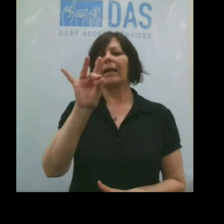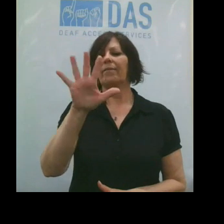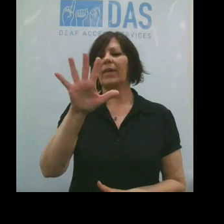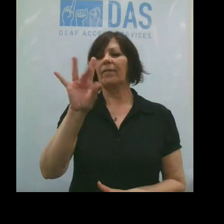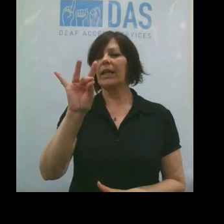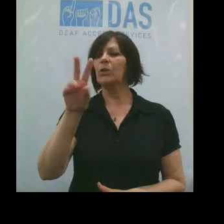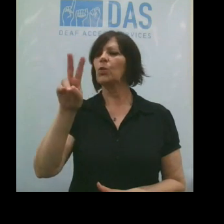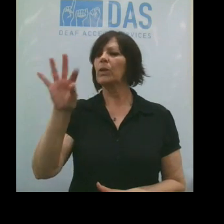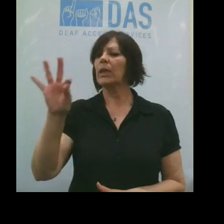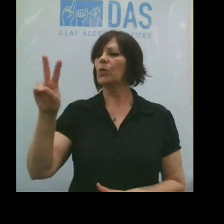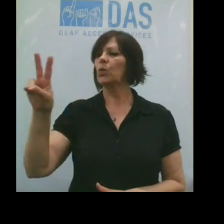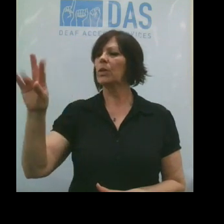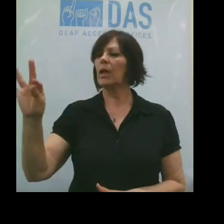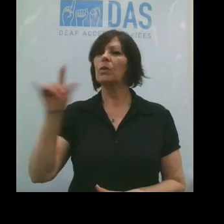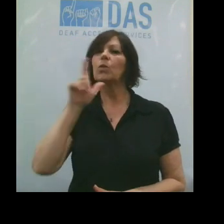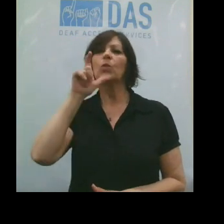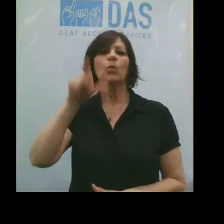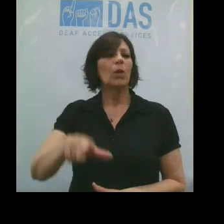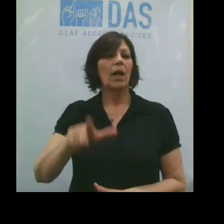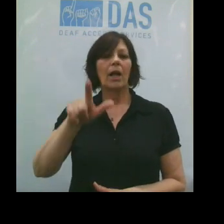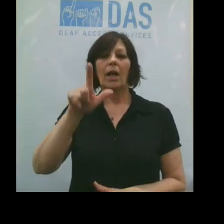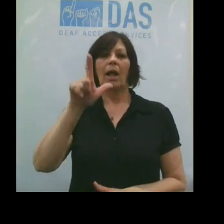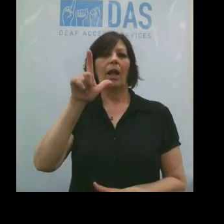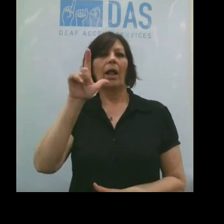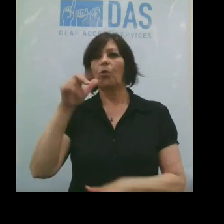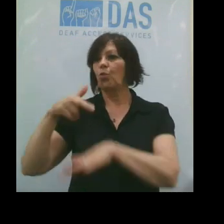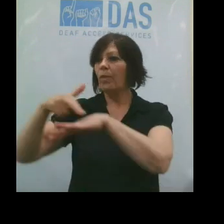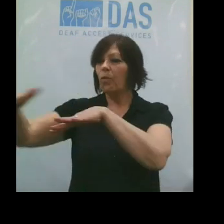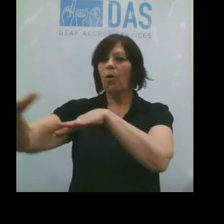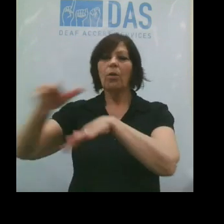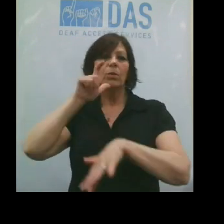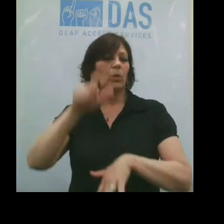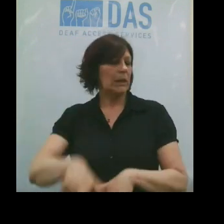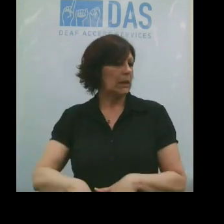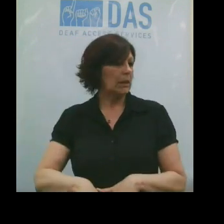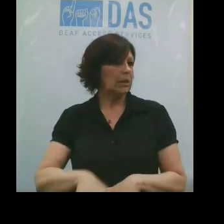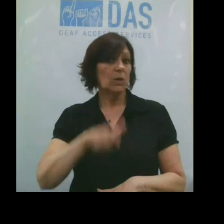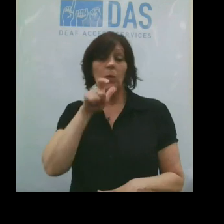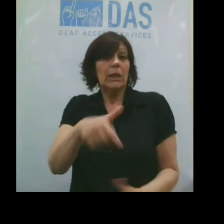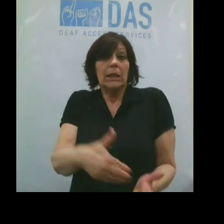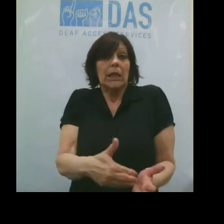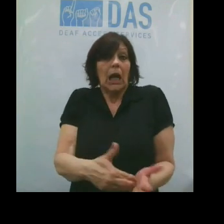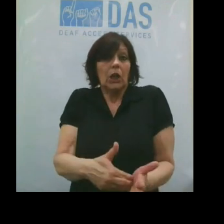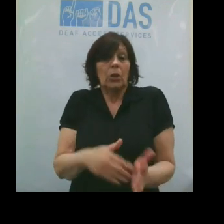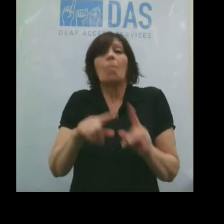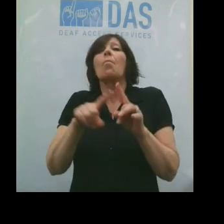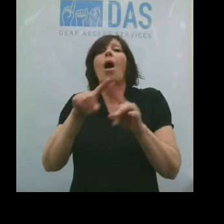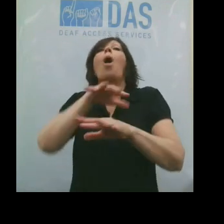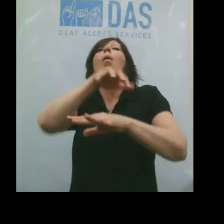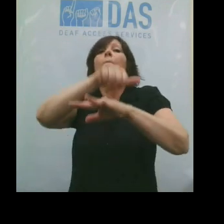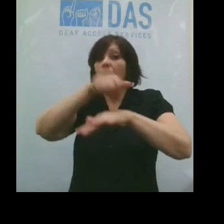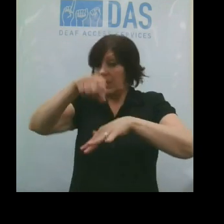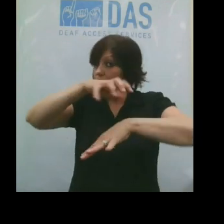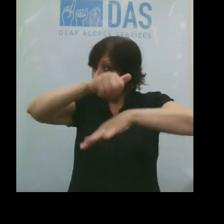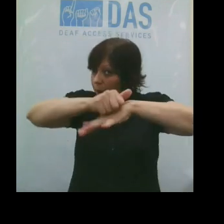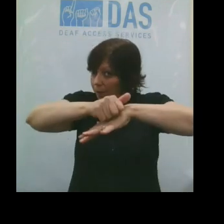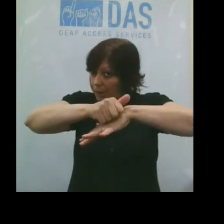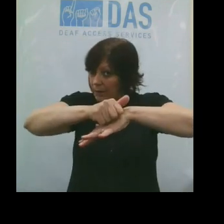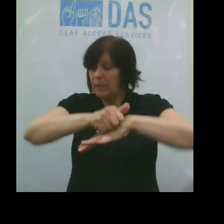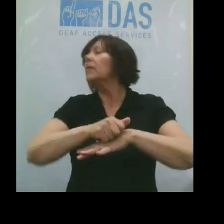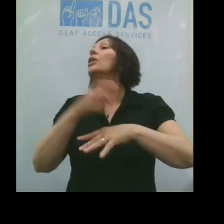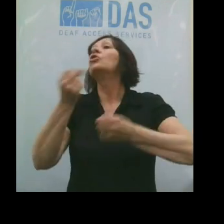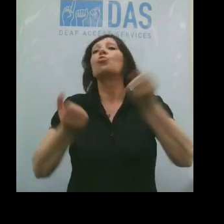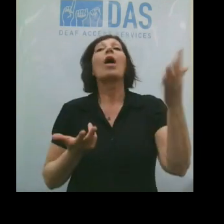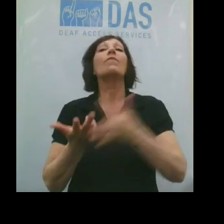716-858-2929. You do not need a laboratory order or doctor's referral. You don't even need to have a doctor, but it is by appointment only, and it is a